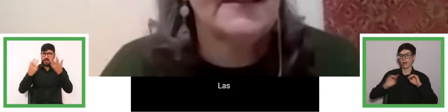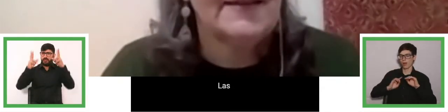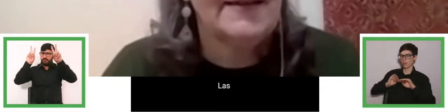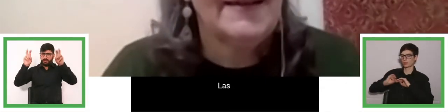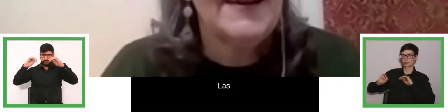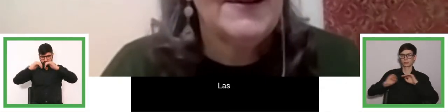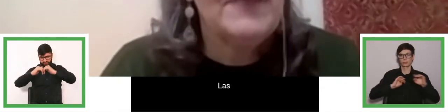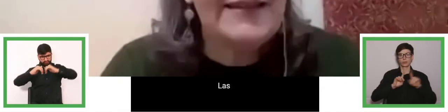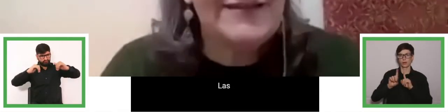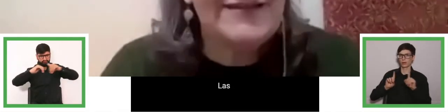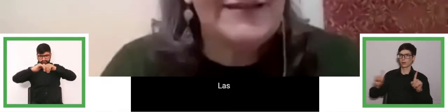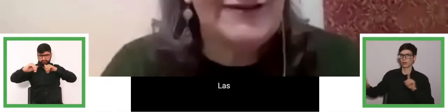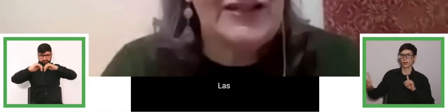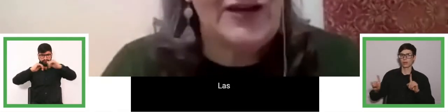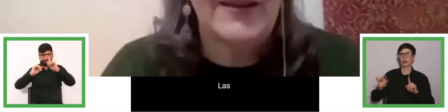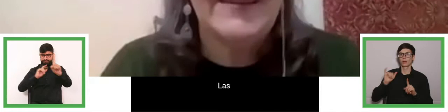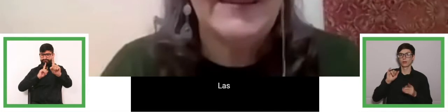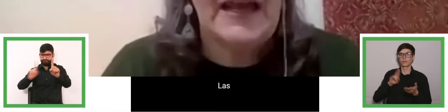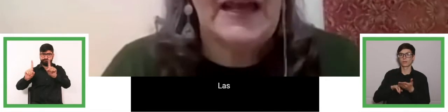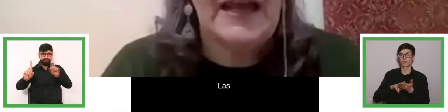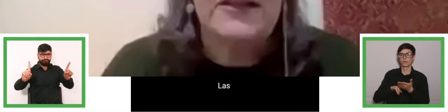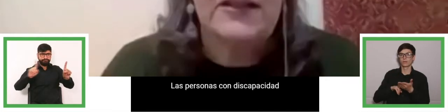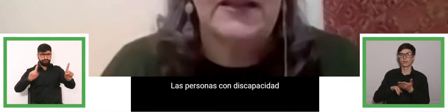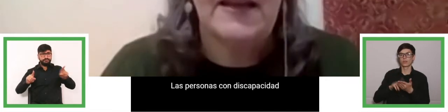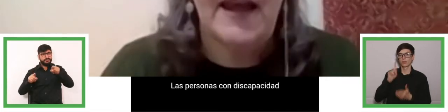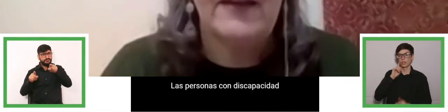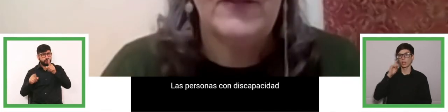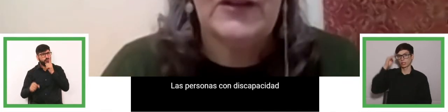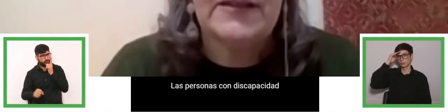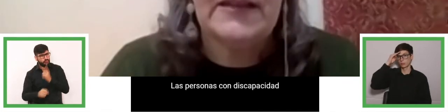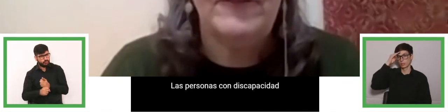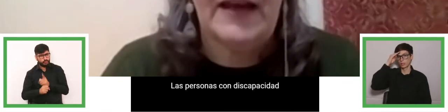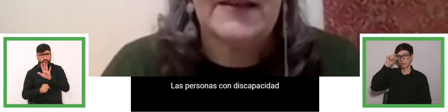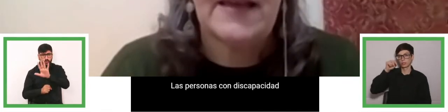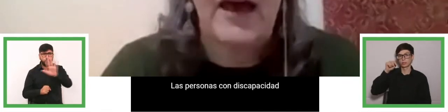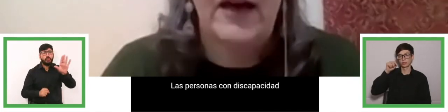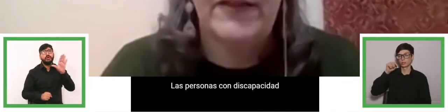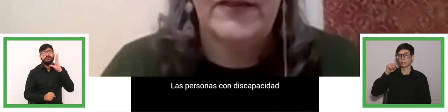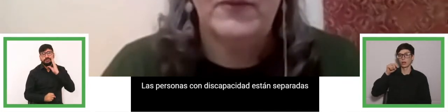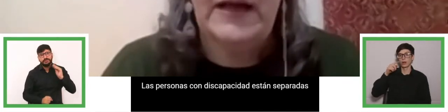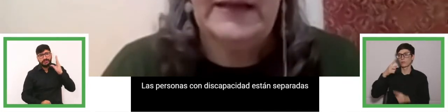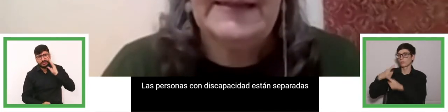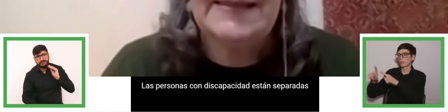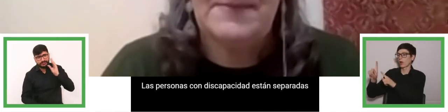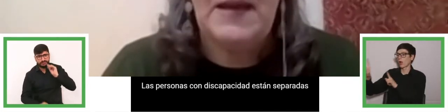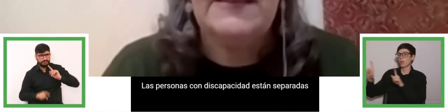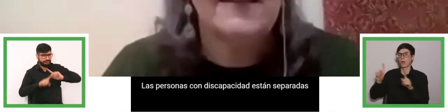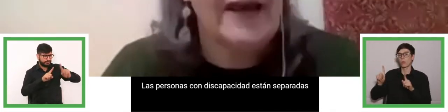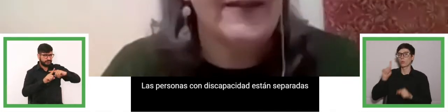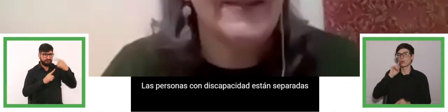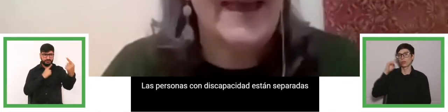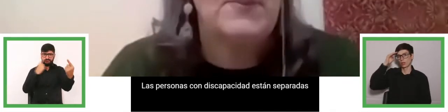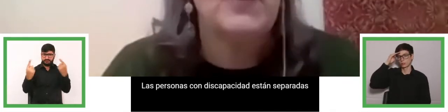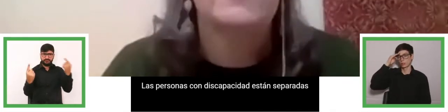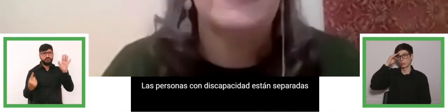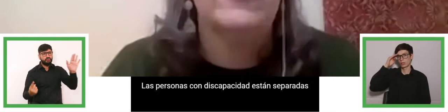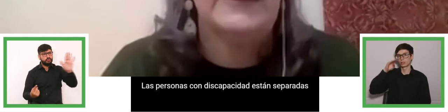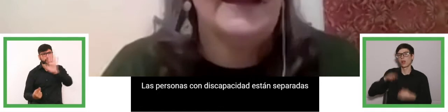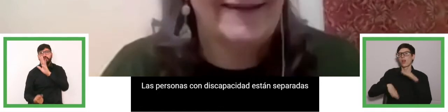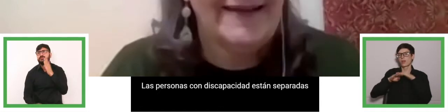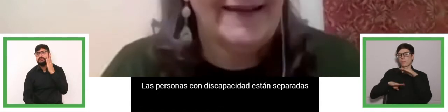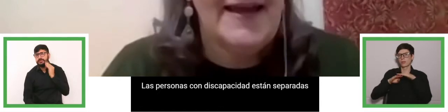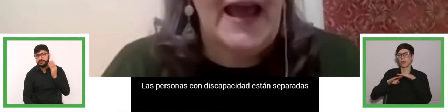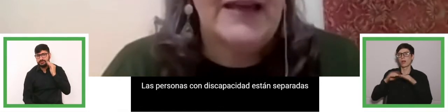dance. Research shows us that isolation adversely affects health, wellness, mental health, and